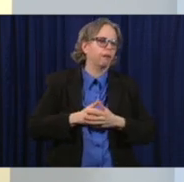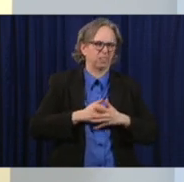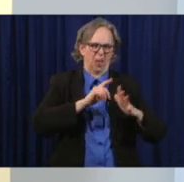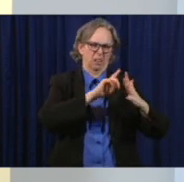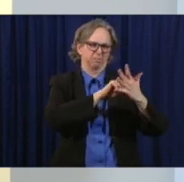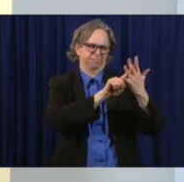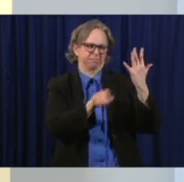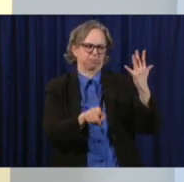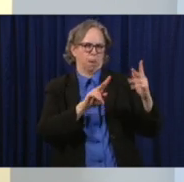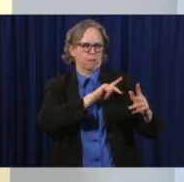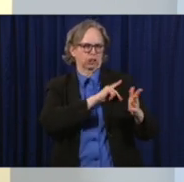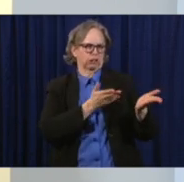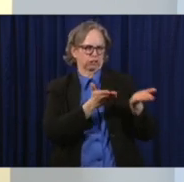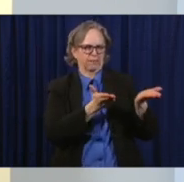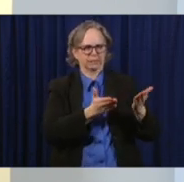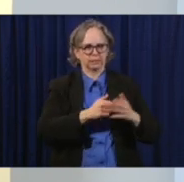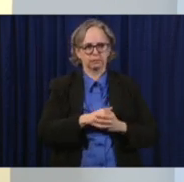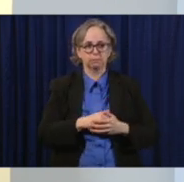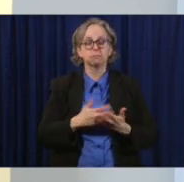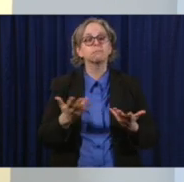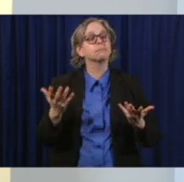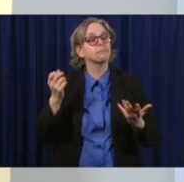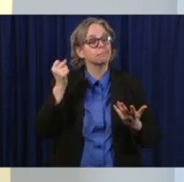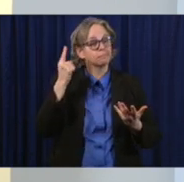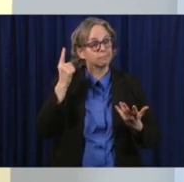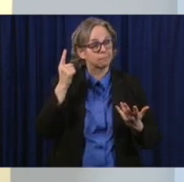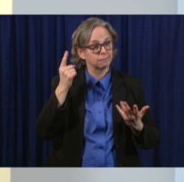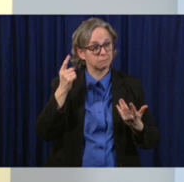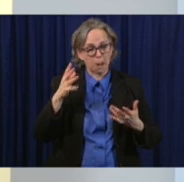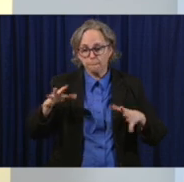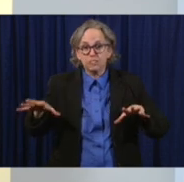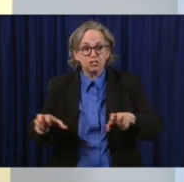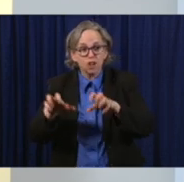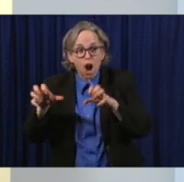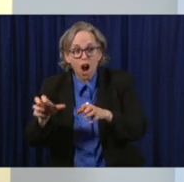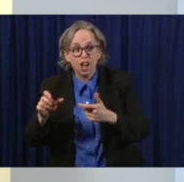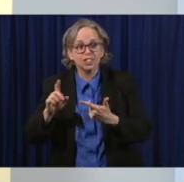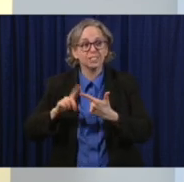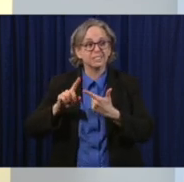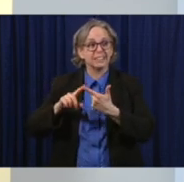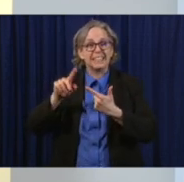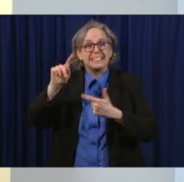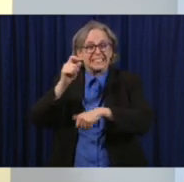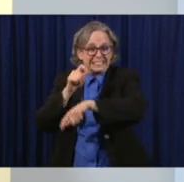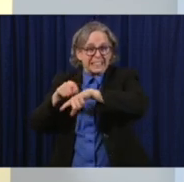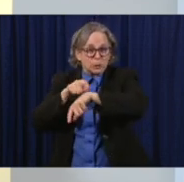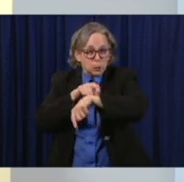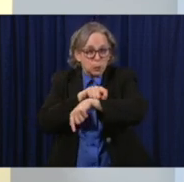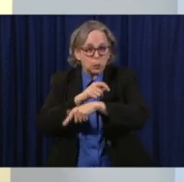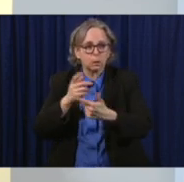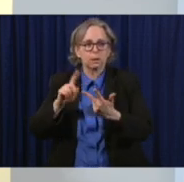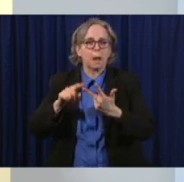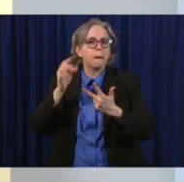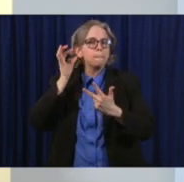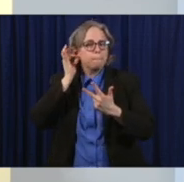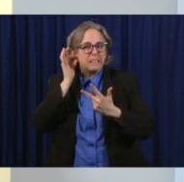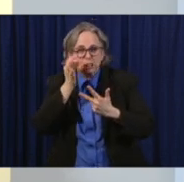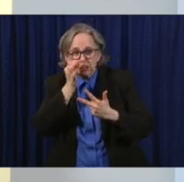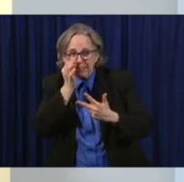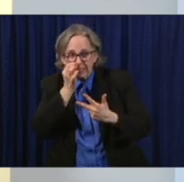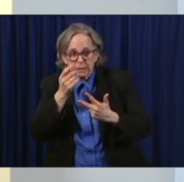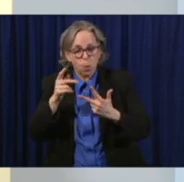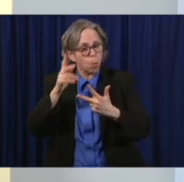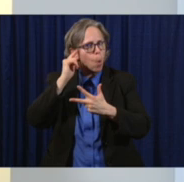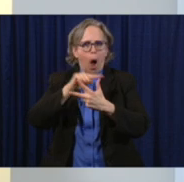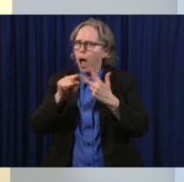were massage and tattoos and piercings, because they were regulated differently, respectively, by the Medical Board and